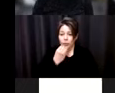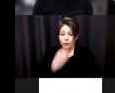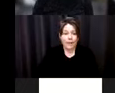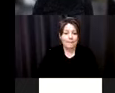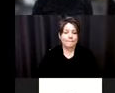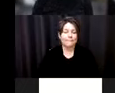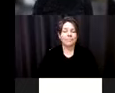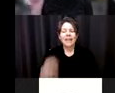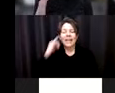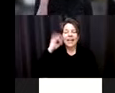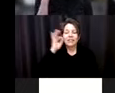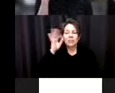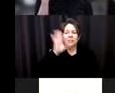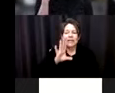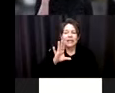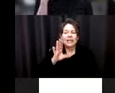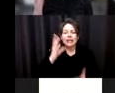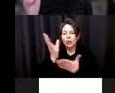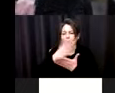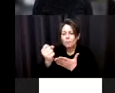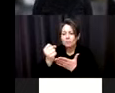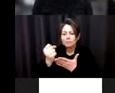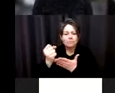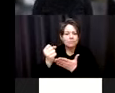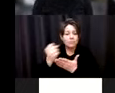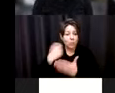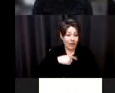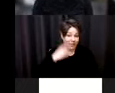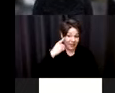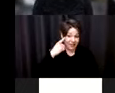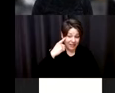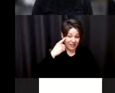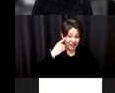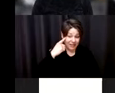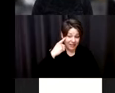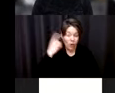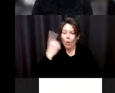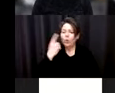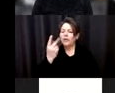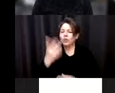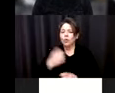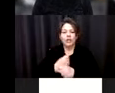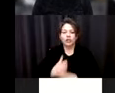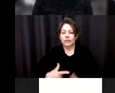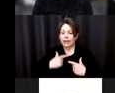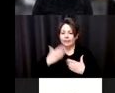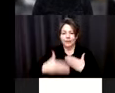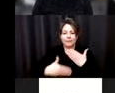If bees were to disappear, we think, we would only have a few years to live.